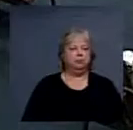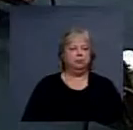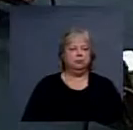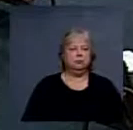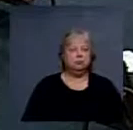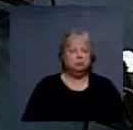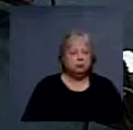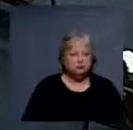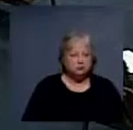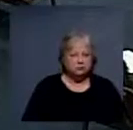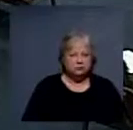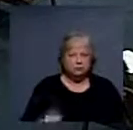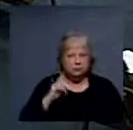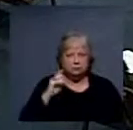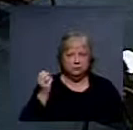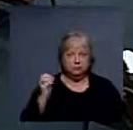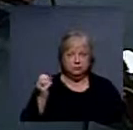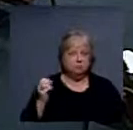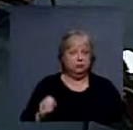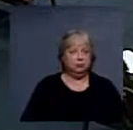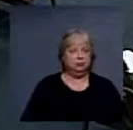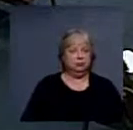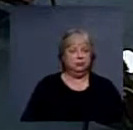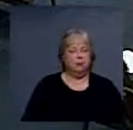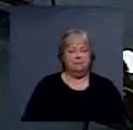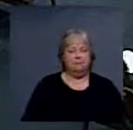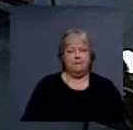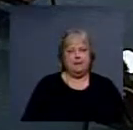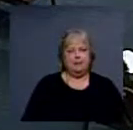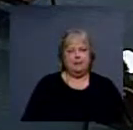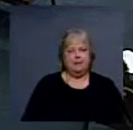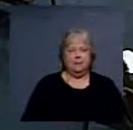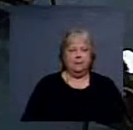Pardon? Race. Yes. Yeah,